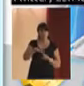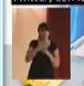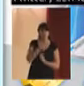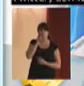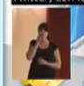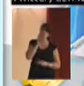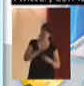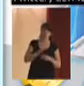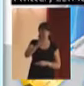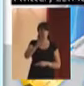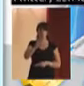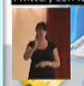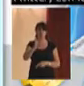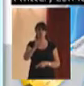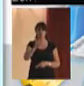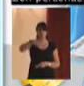are what we called